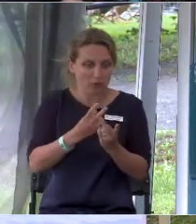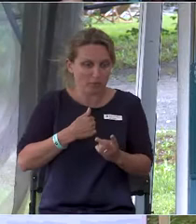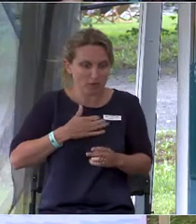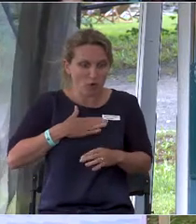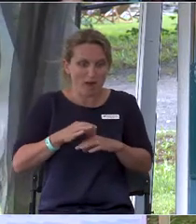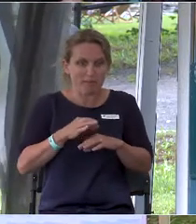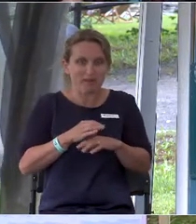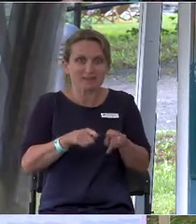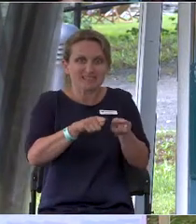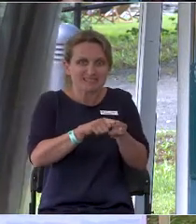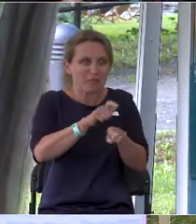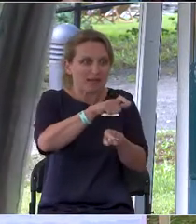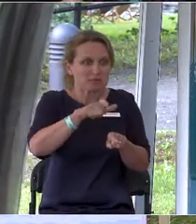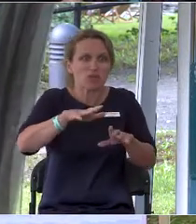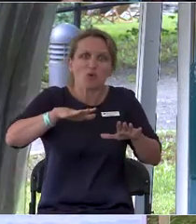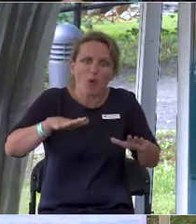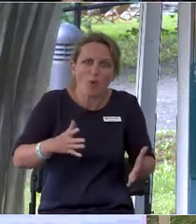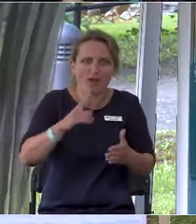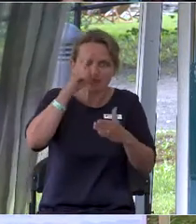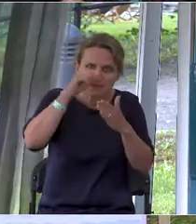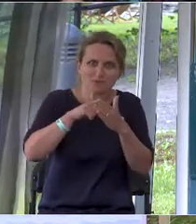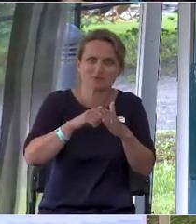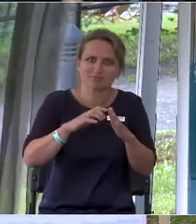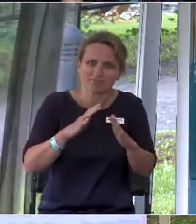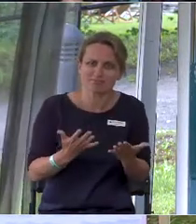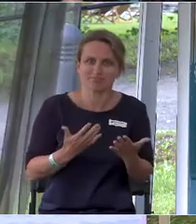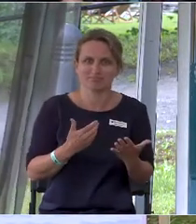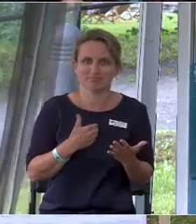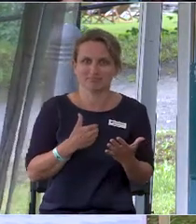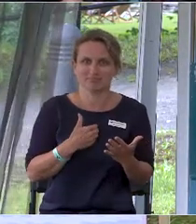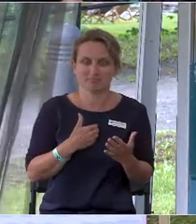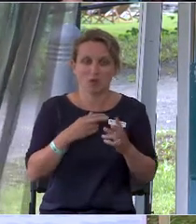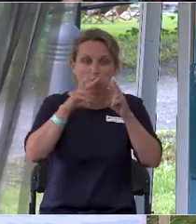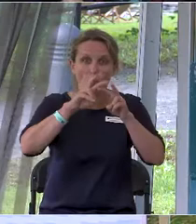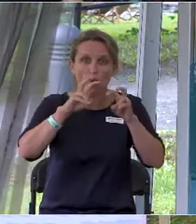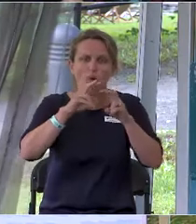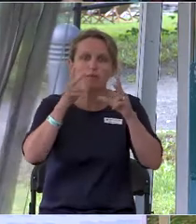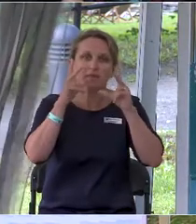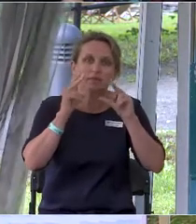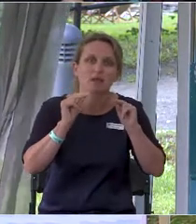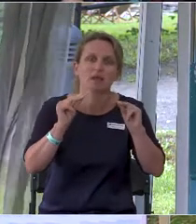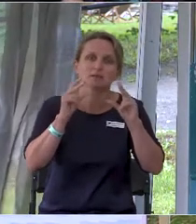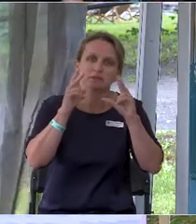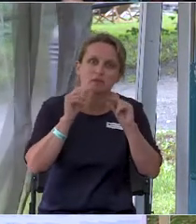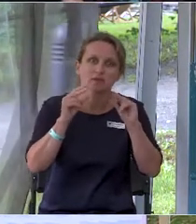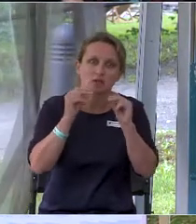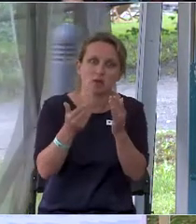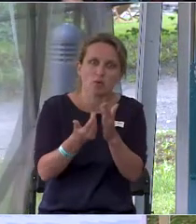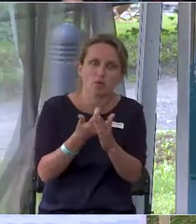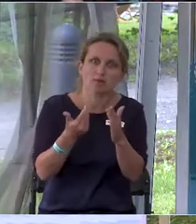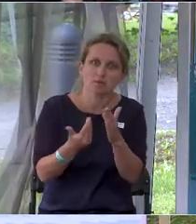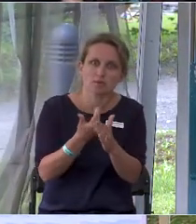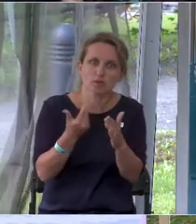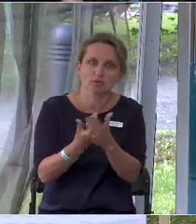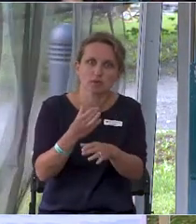reference, it's one treasure. Trust is one thing because it has been proven by researchers over and over that this